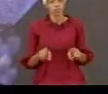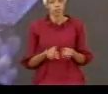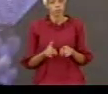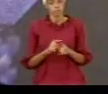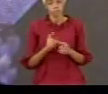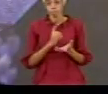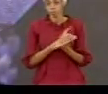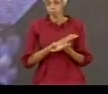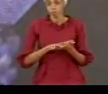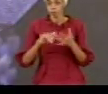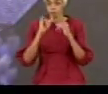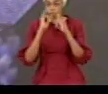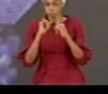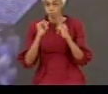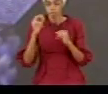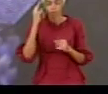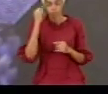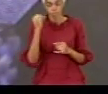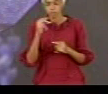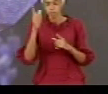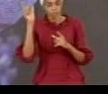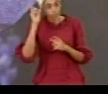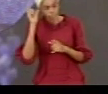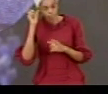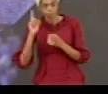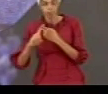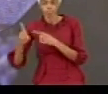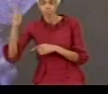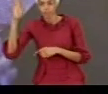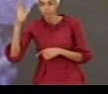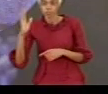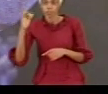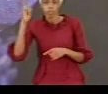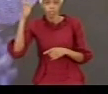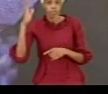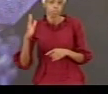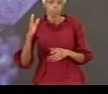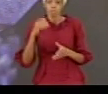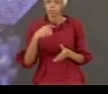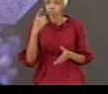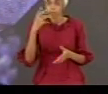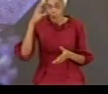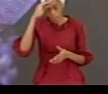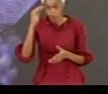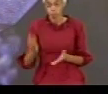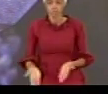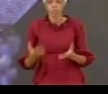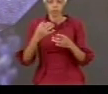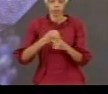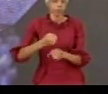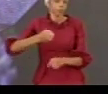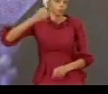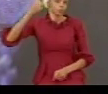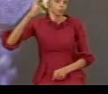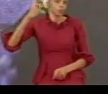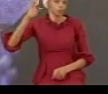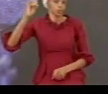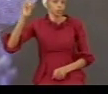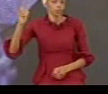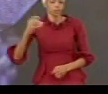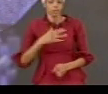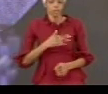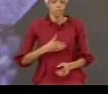God. And God asked him to lift up his rod and stretch out his hand over the